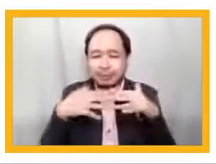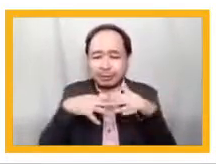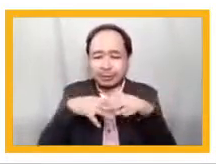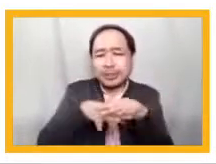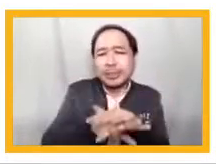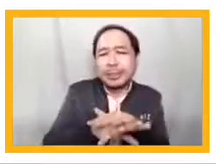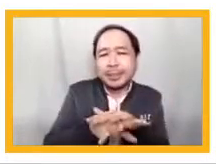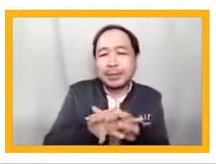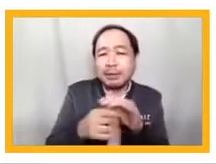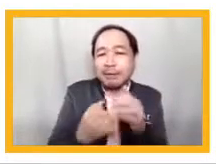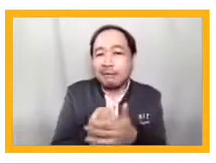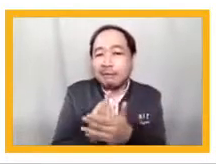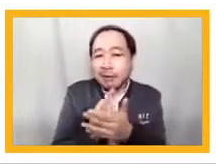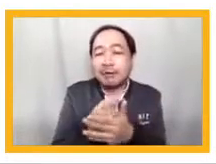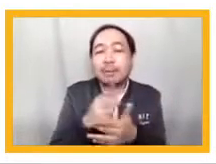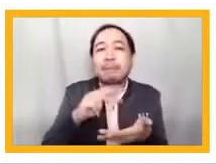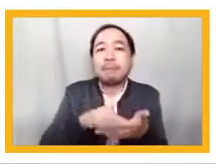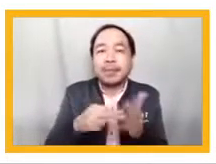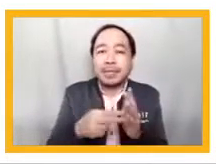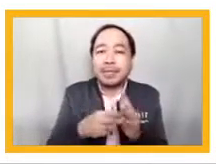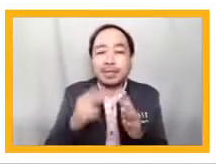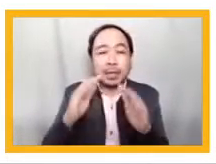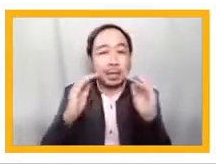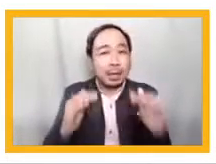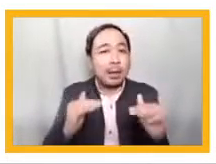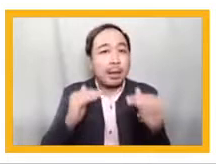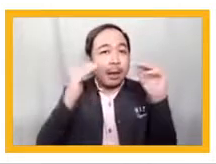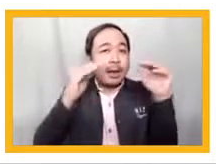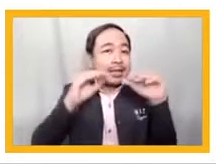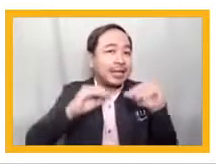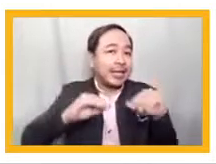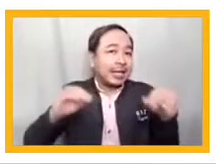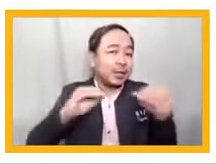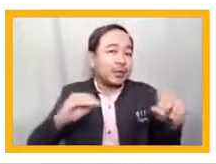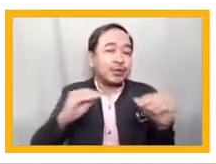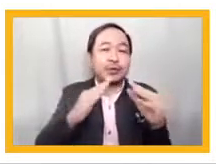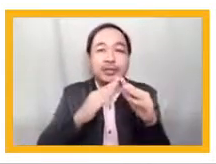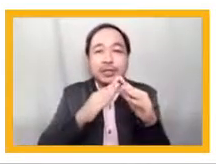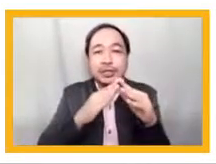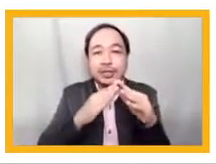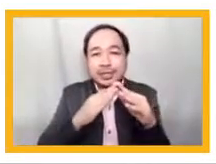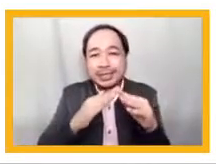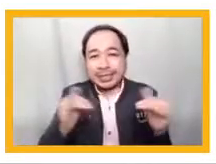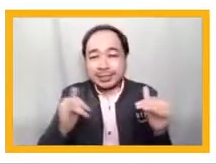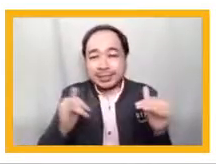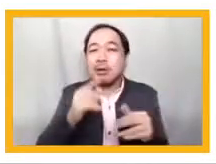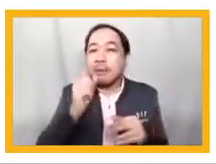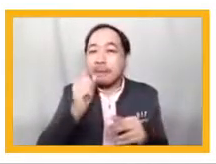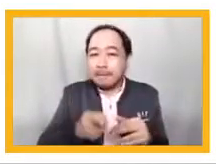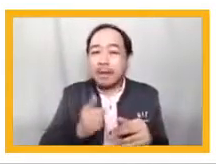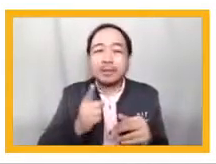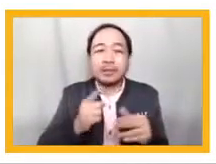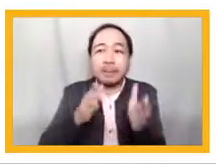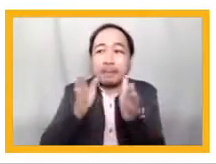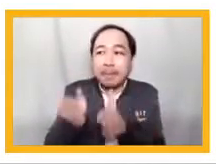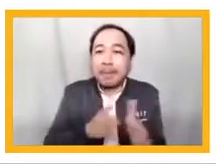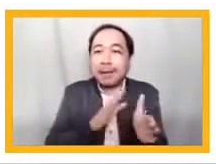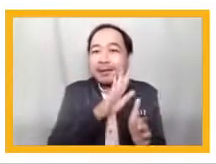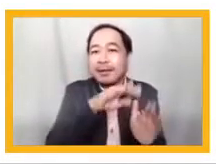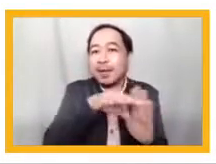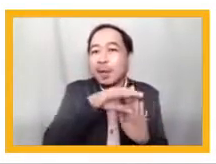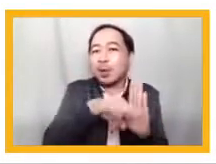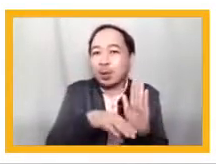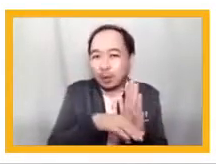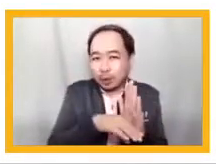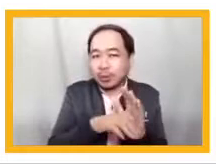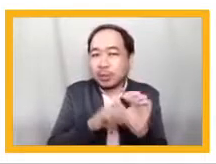it means the higher education institutions need to prepare their curriculum as such so that it will